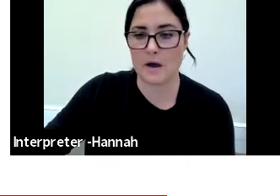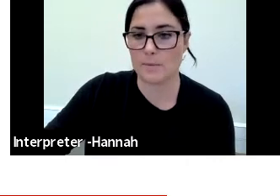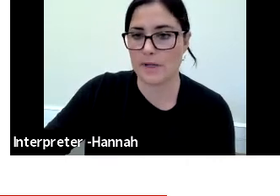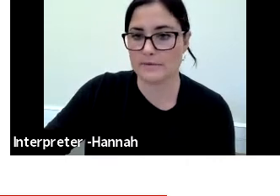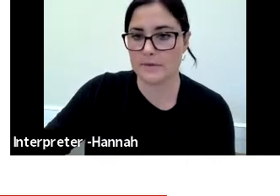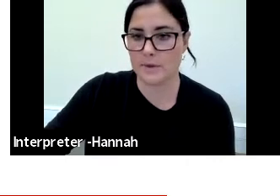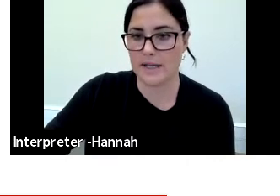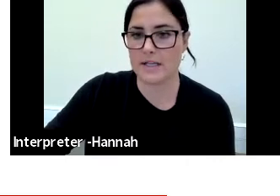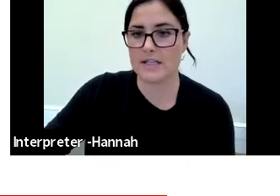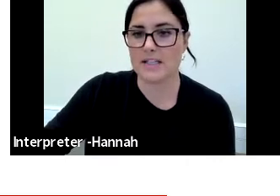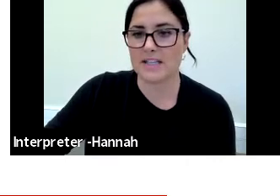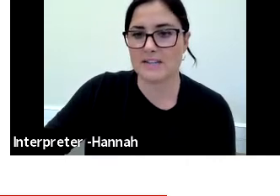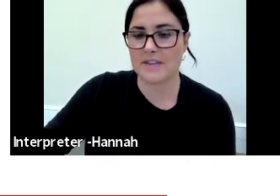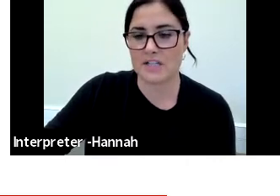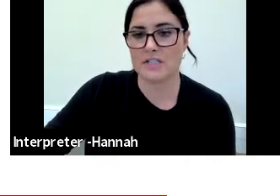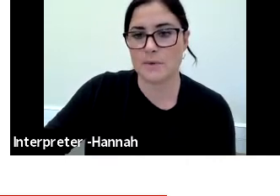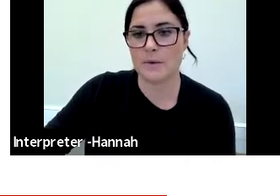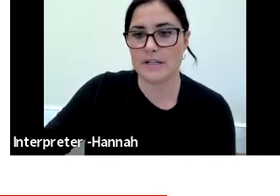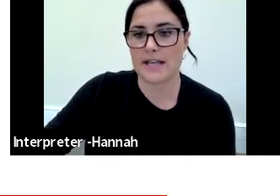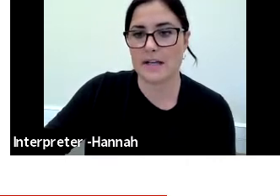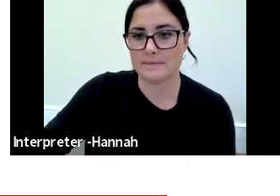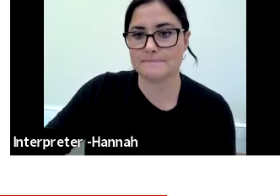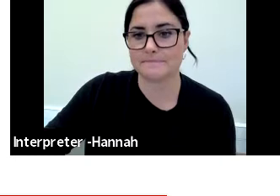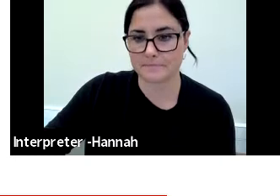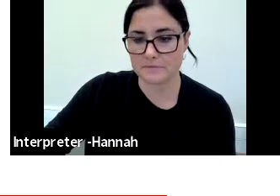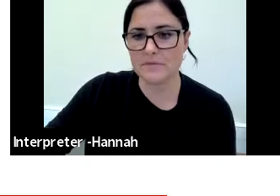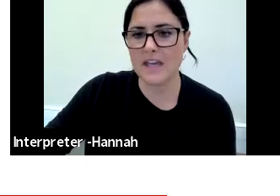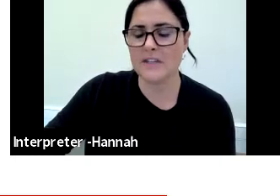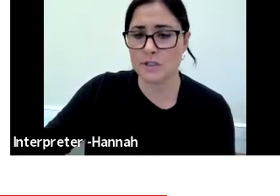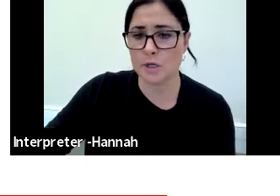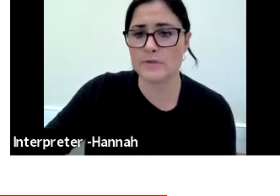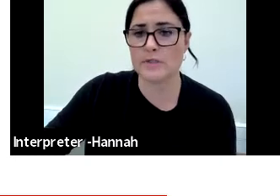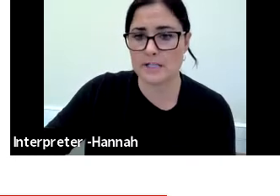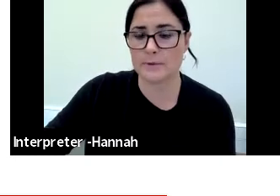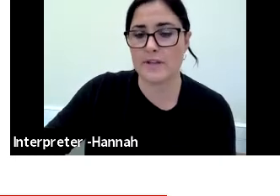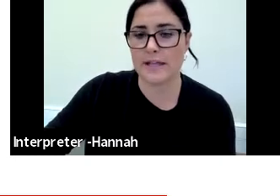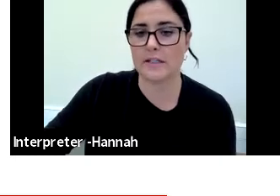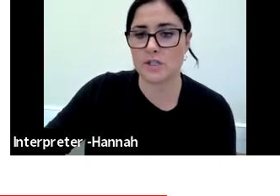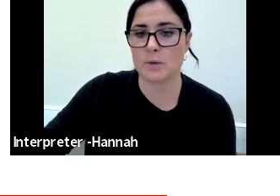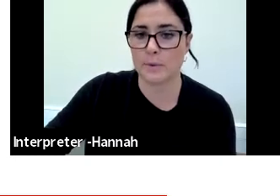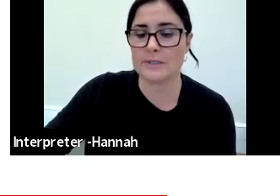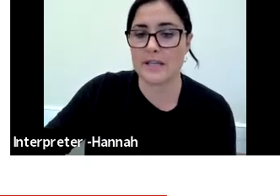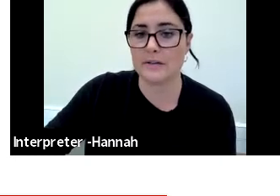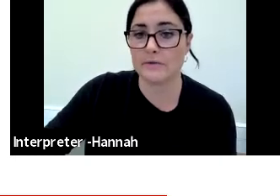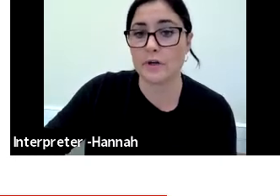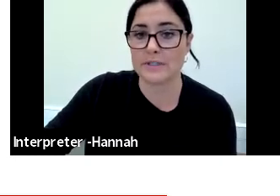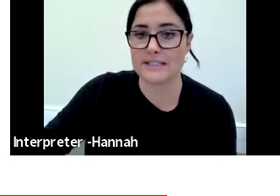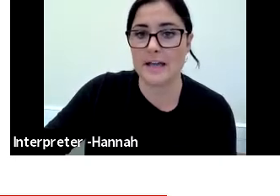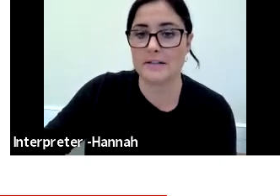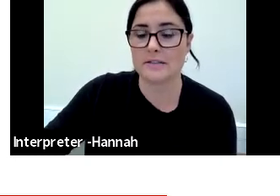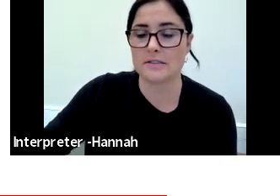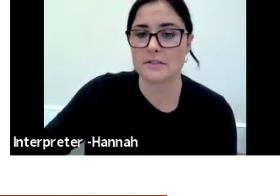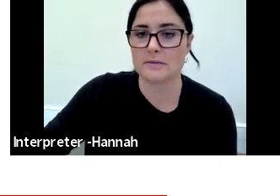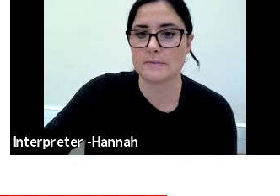on the PowerPoint, okay? That's just what I wanted to add. And then the interpreter is responsible to then interpret what's being verbally